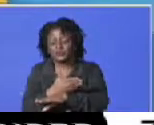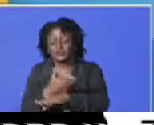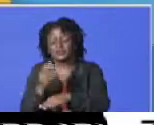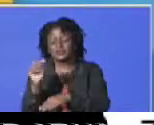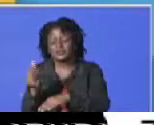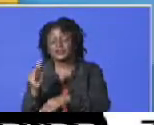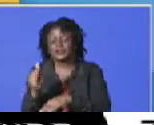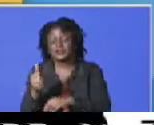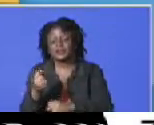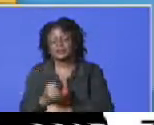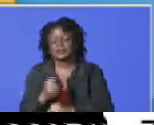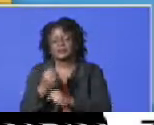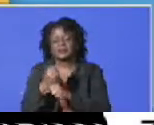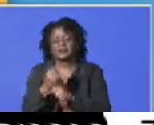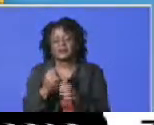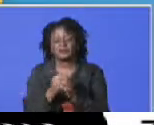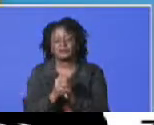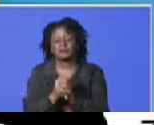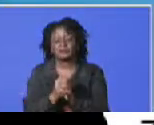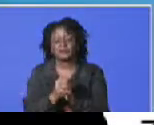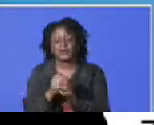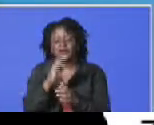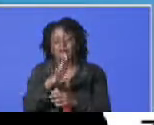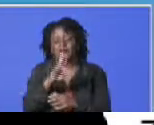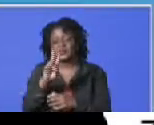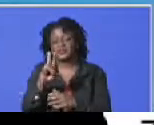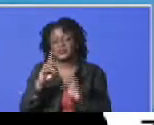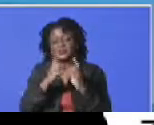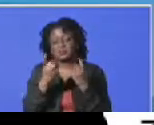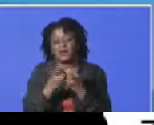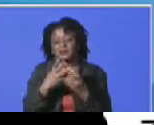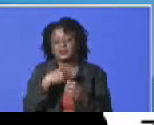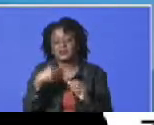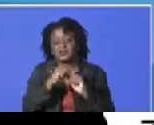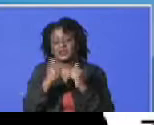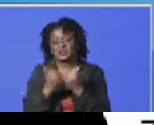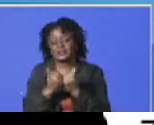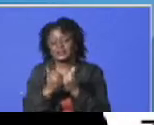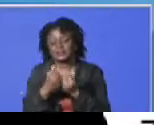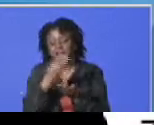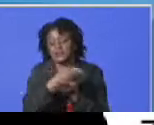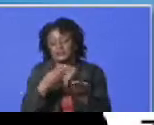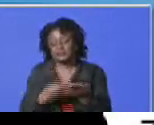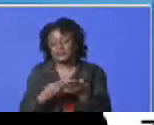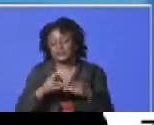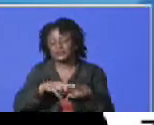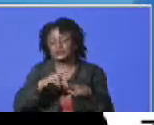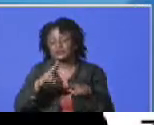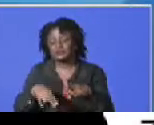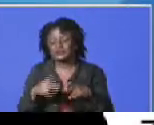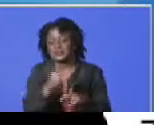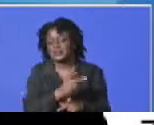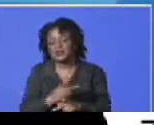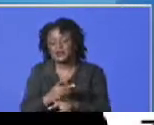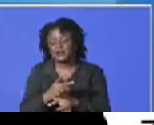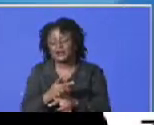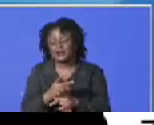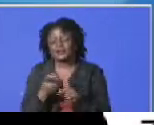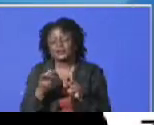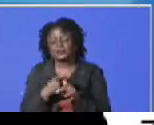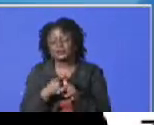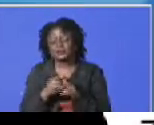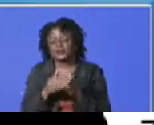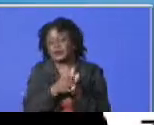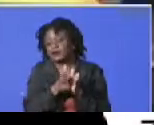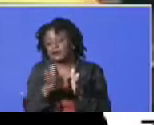strategies. A total of 42 departments and agencies have had their budgets slashed, but Turnquest says care has been taken to avoid cuts